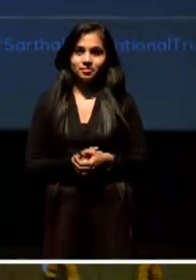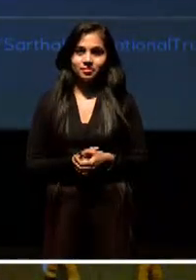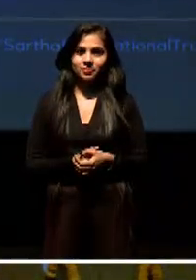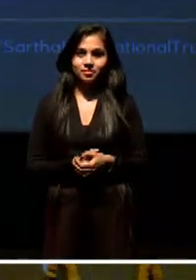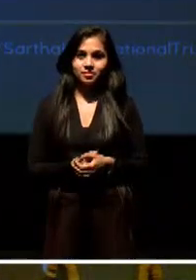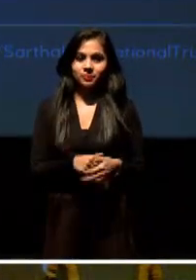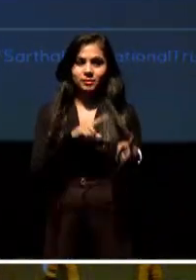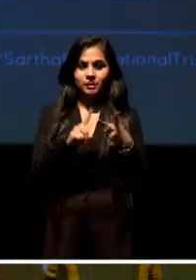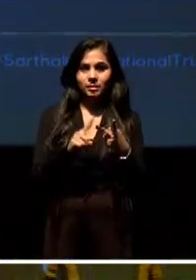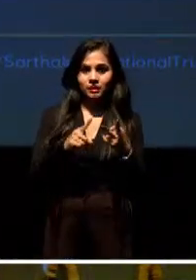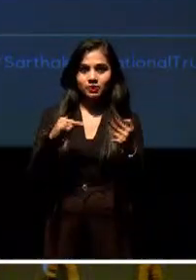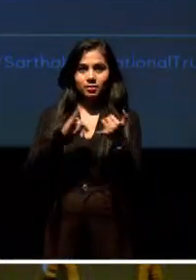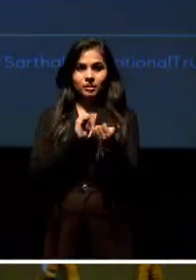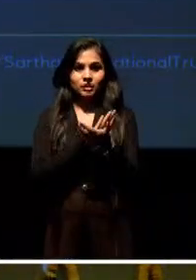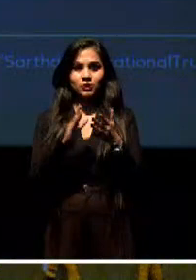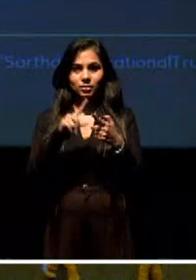Mr. Srinivasu,